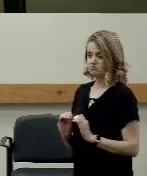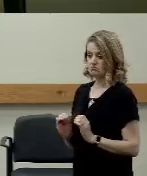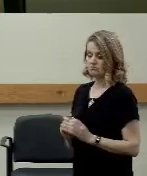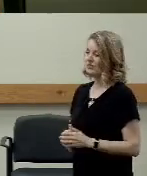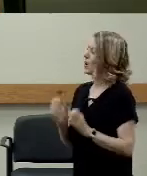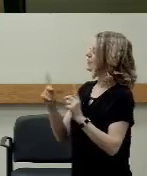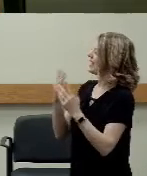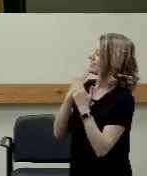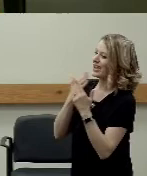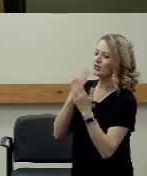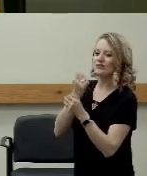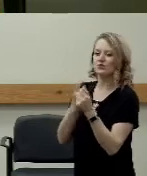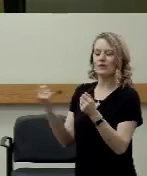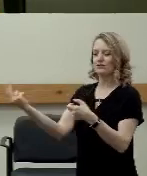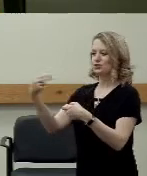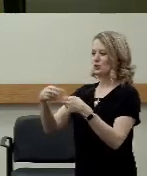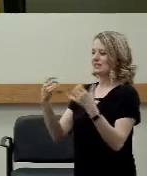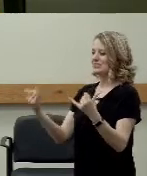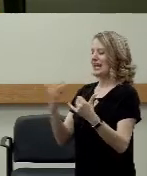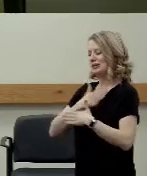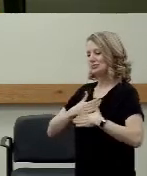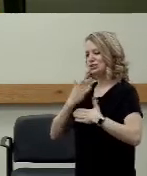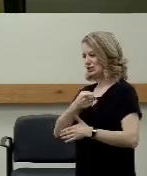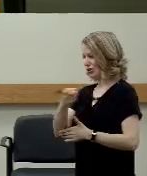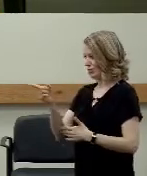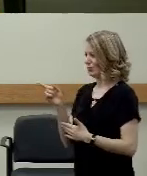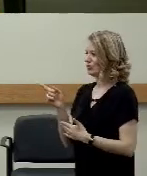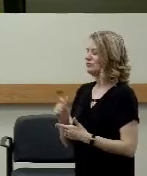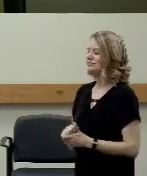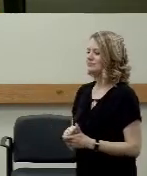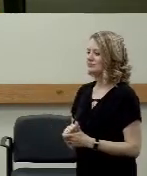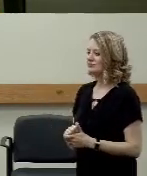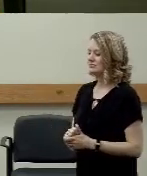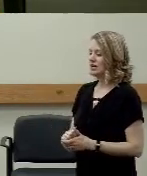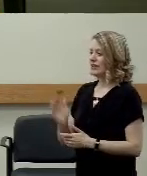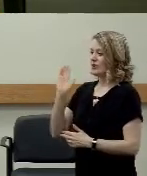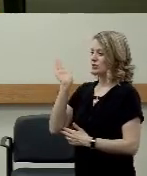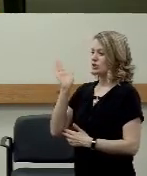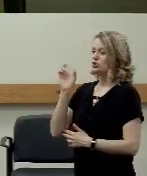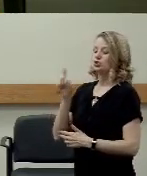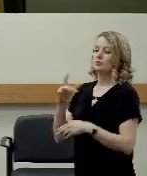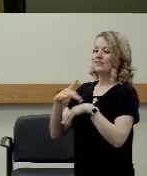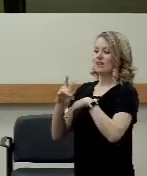Okay, well, thanks everyone for being here. Appreciate it. The